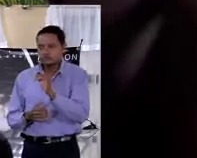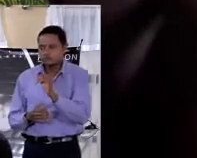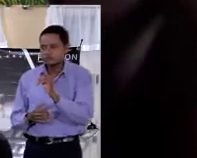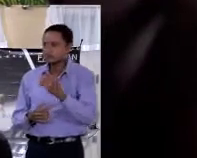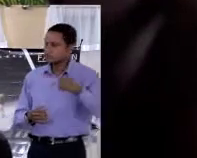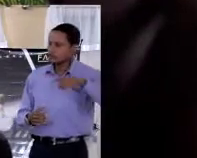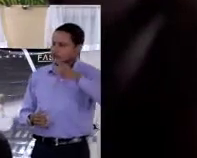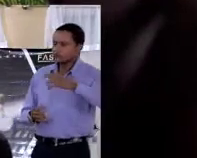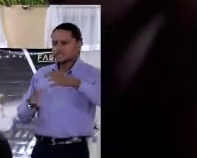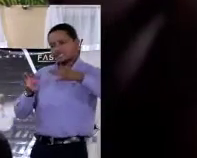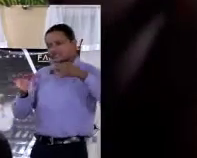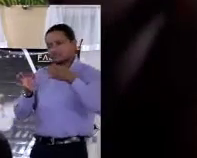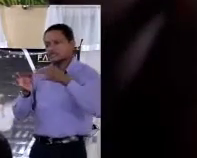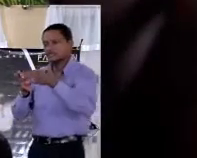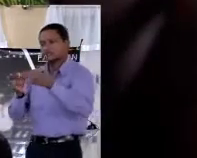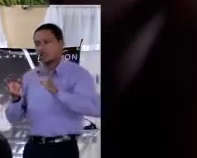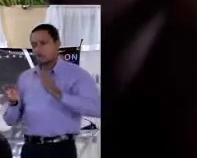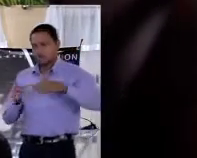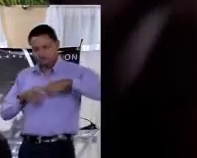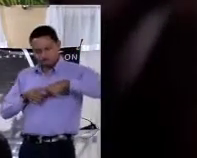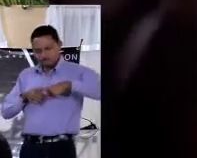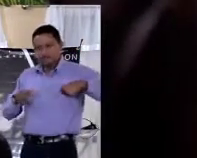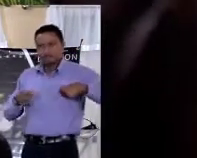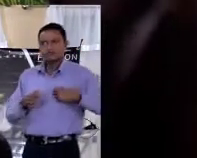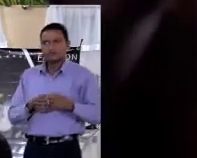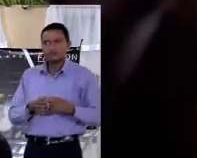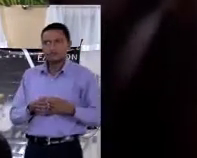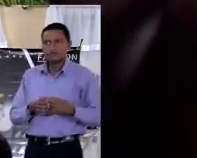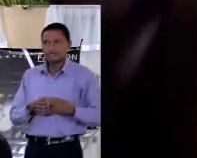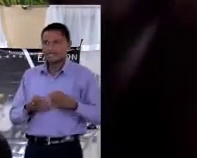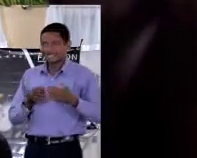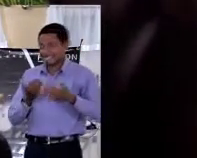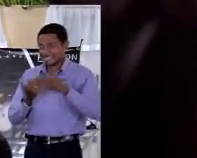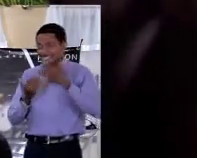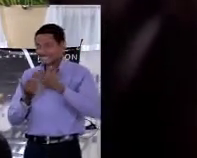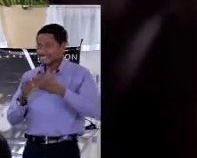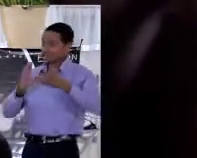So it's not easy to tell a story that you